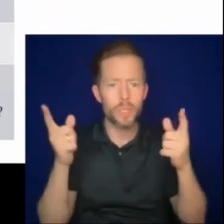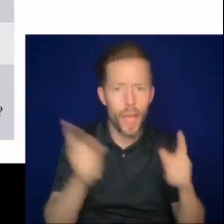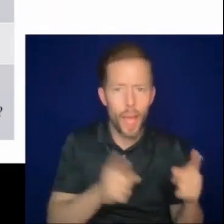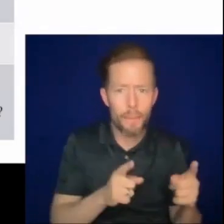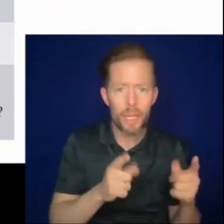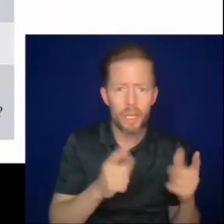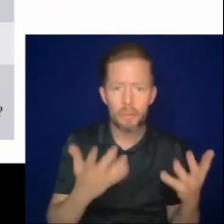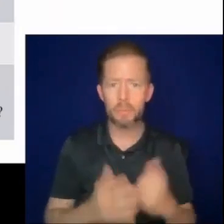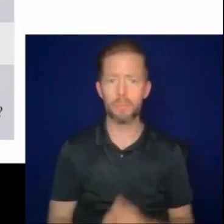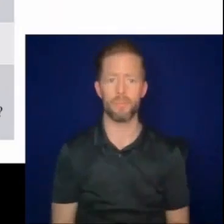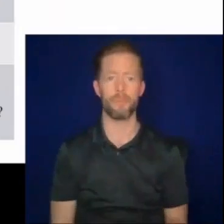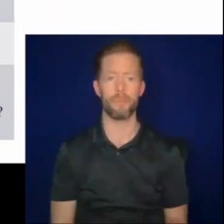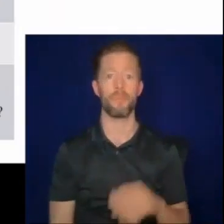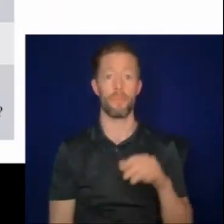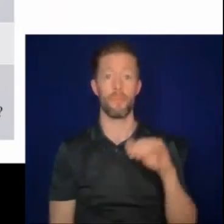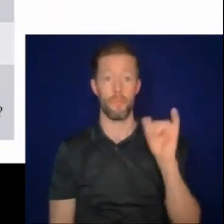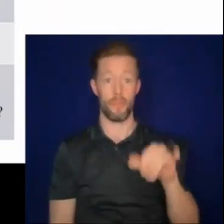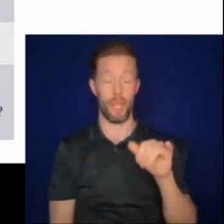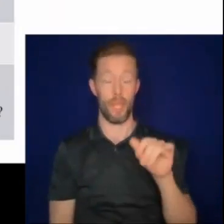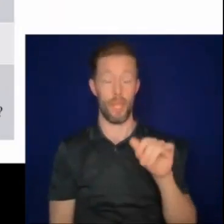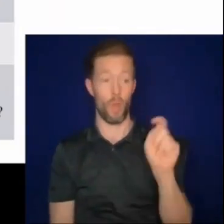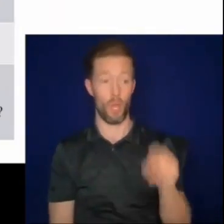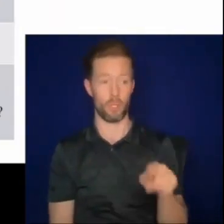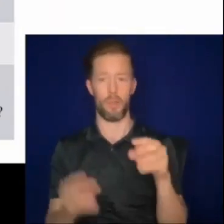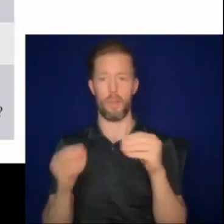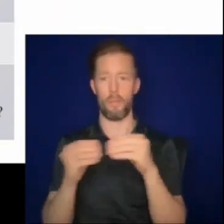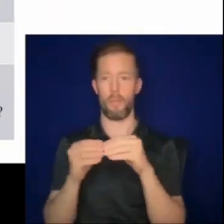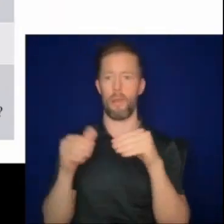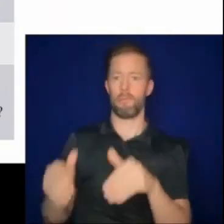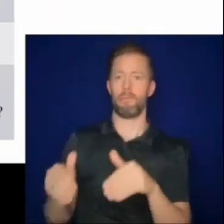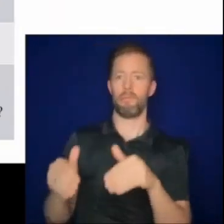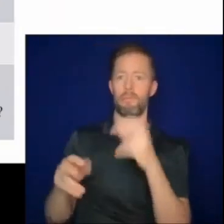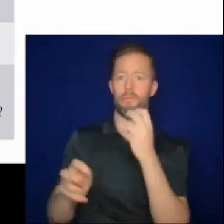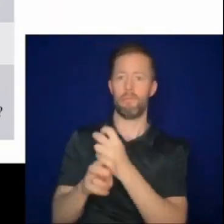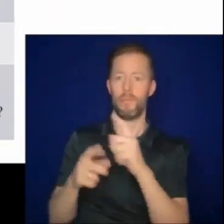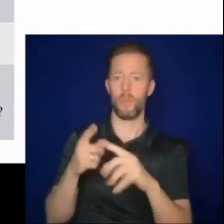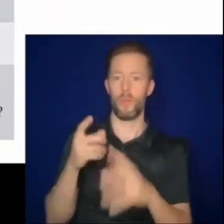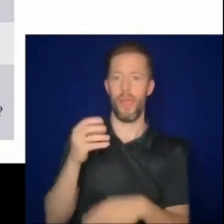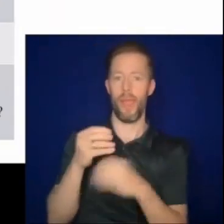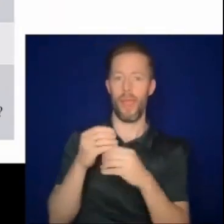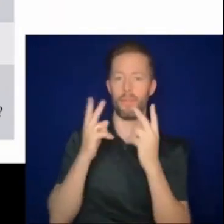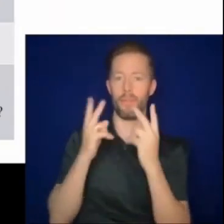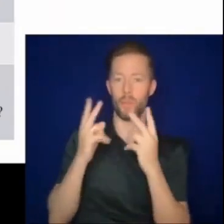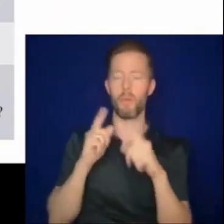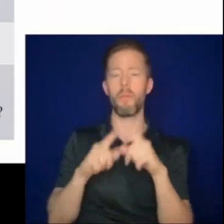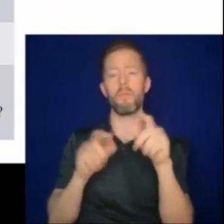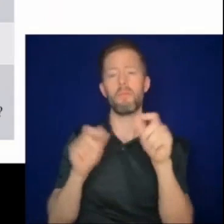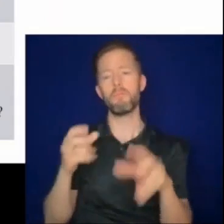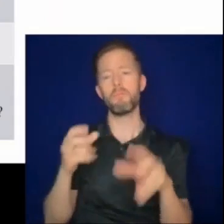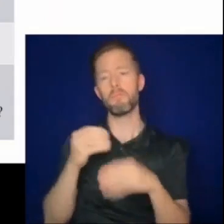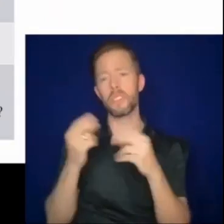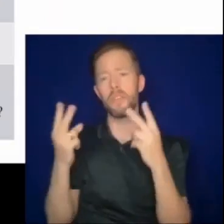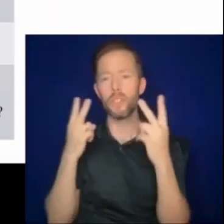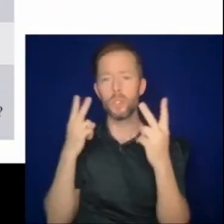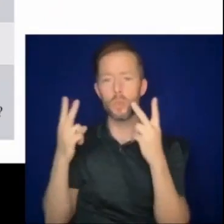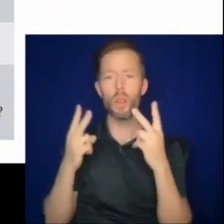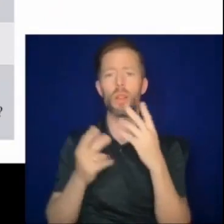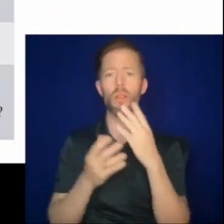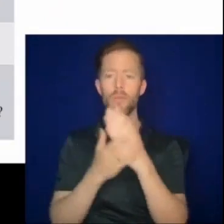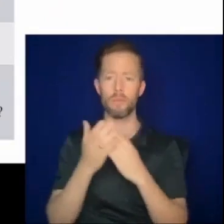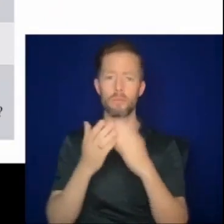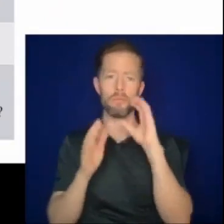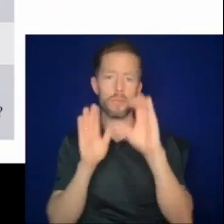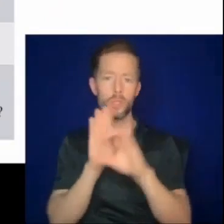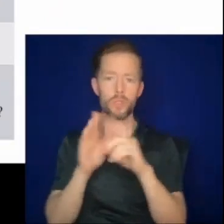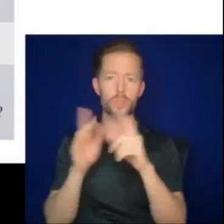page. What's happening? I mean, you can see how those kinds of questions can be a little bit harder to add some of those visuals on, but you could have visuals of some